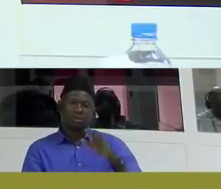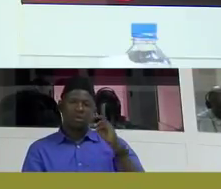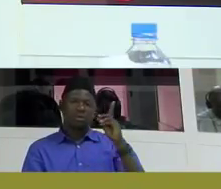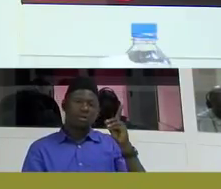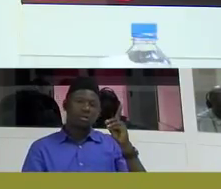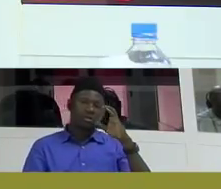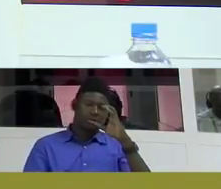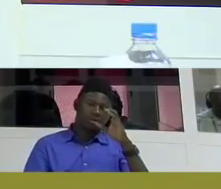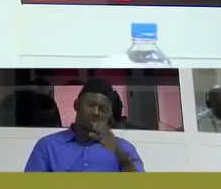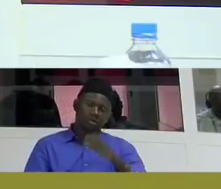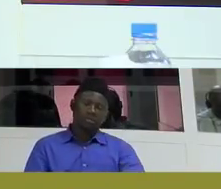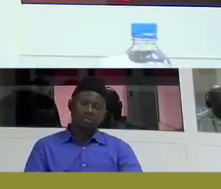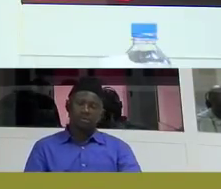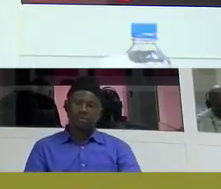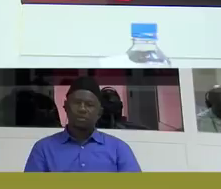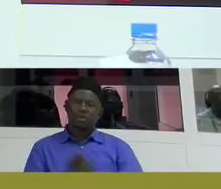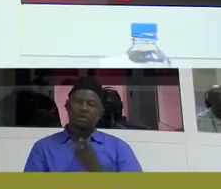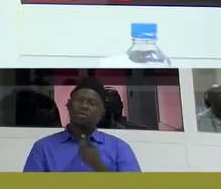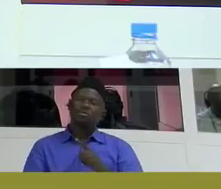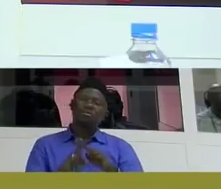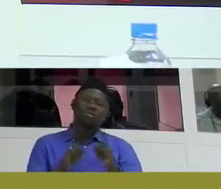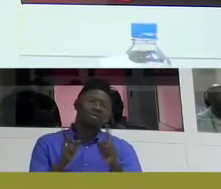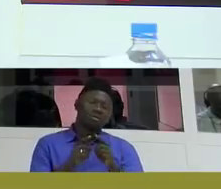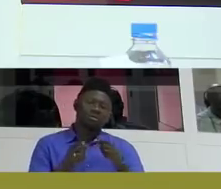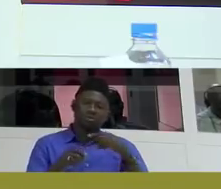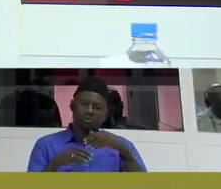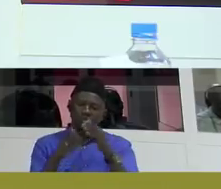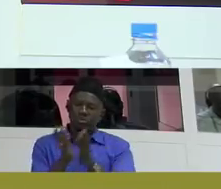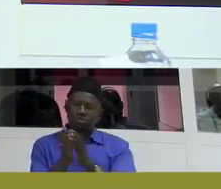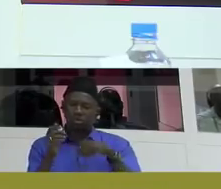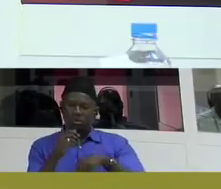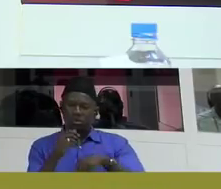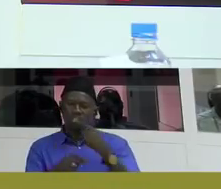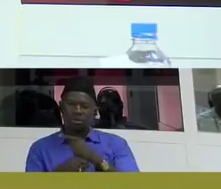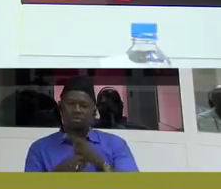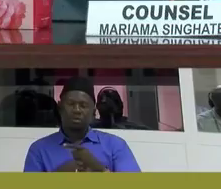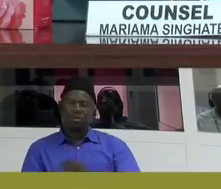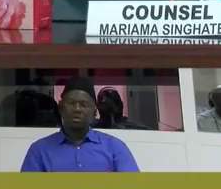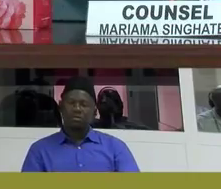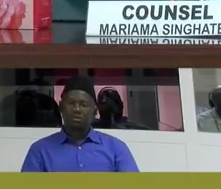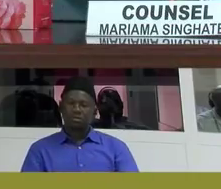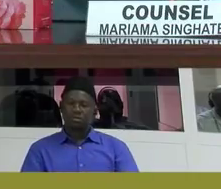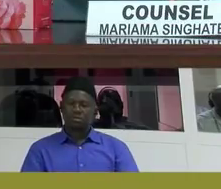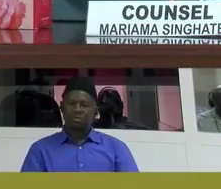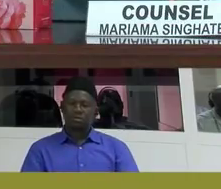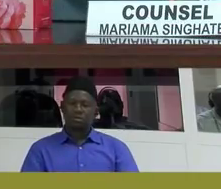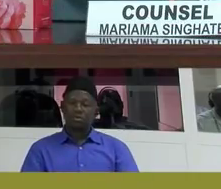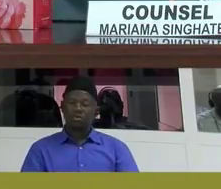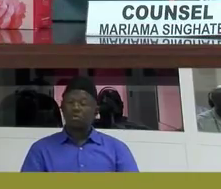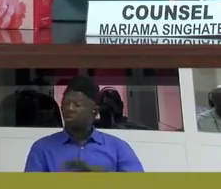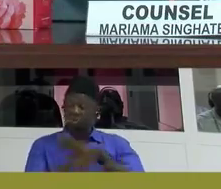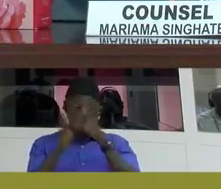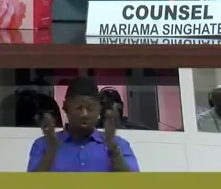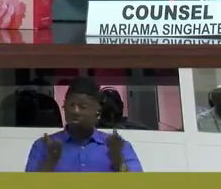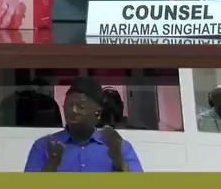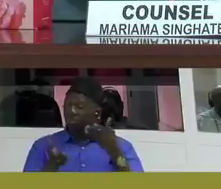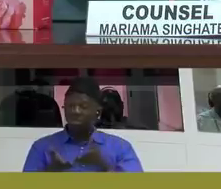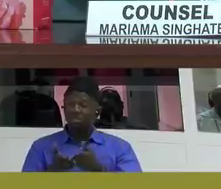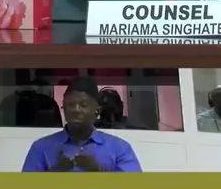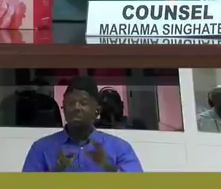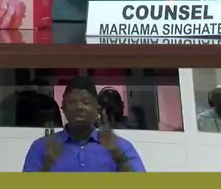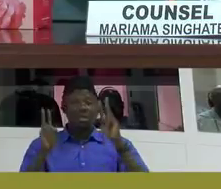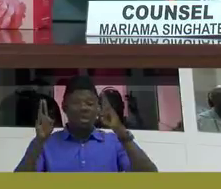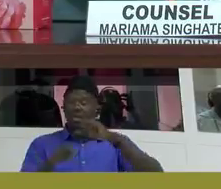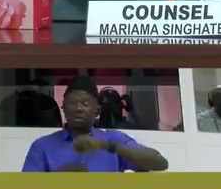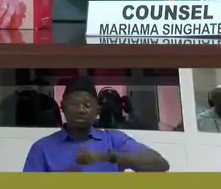And Jammeh refused to budge. And what were the